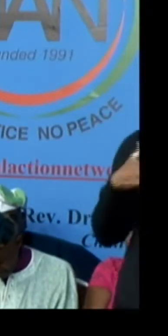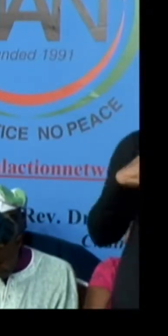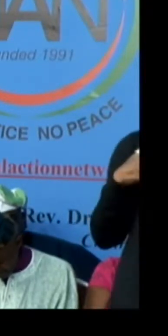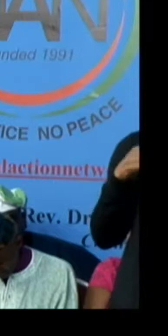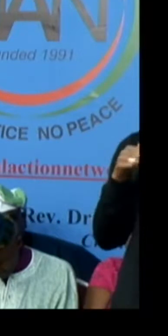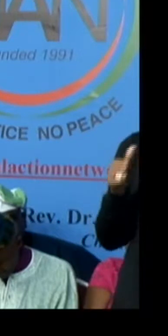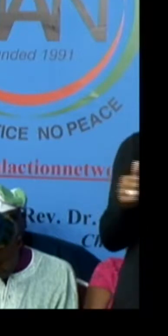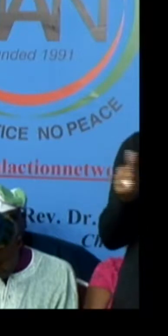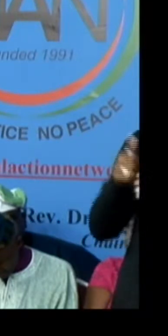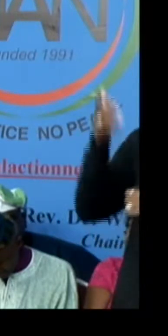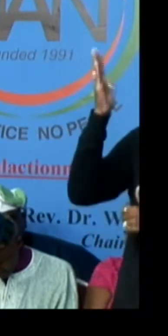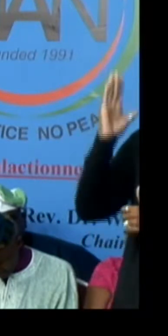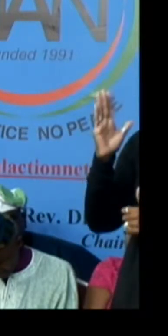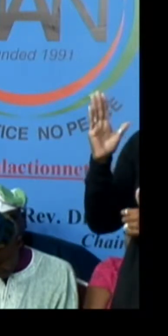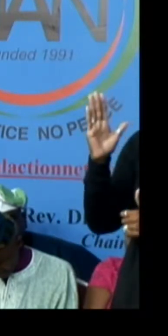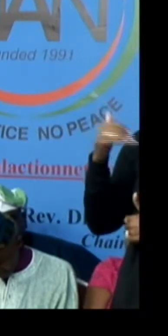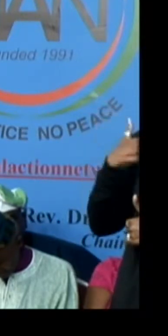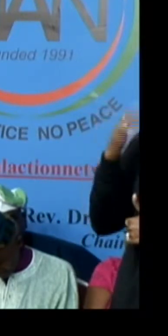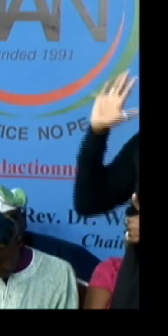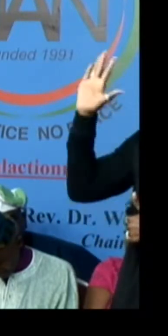work.